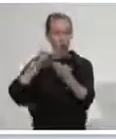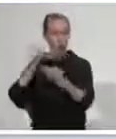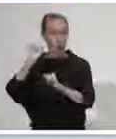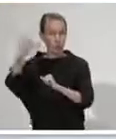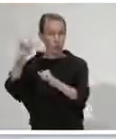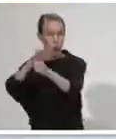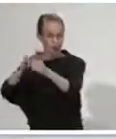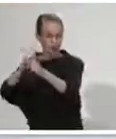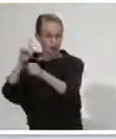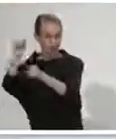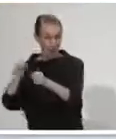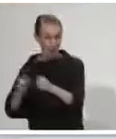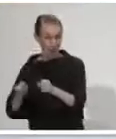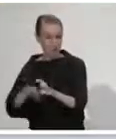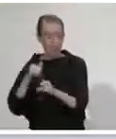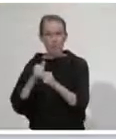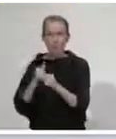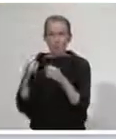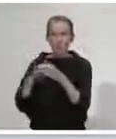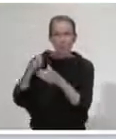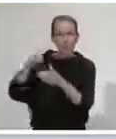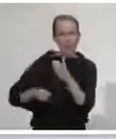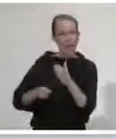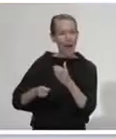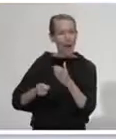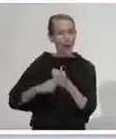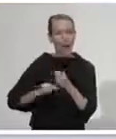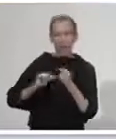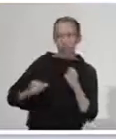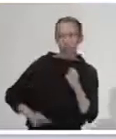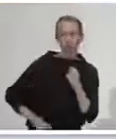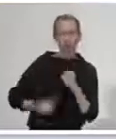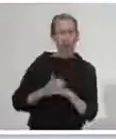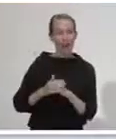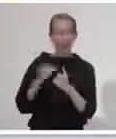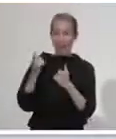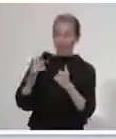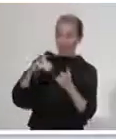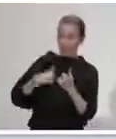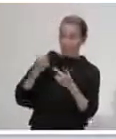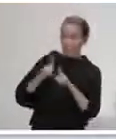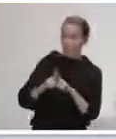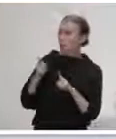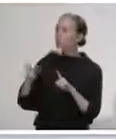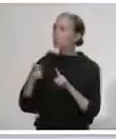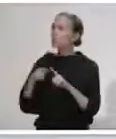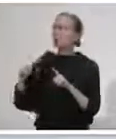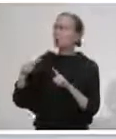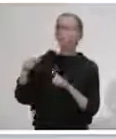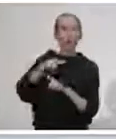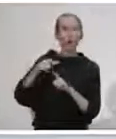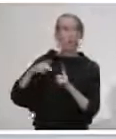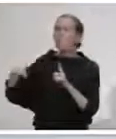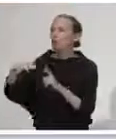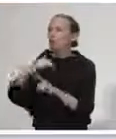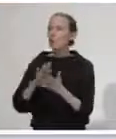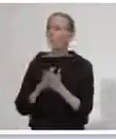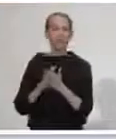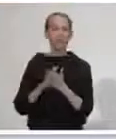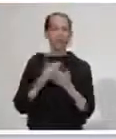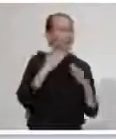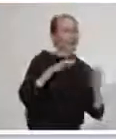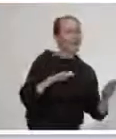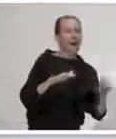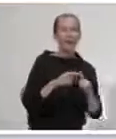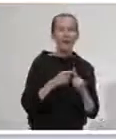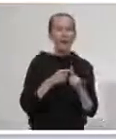and isolated communities. They're the ones that need to identify whether they have those connections into marae and with our more